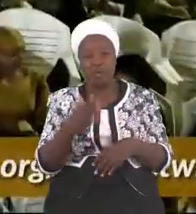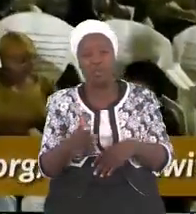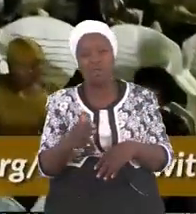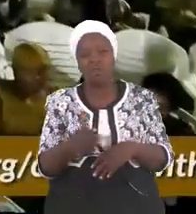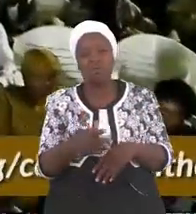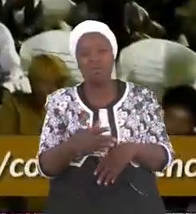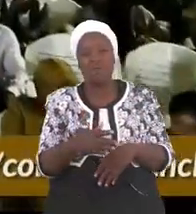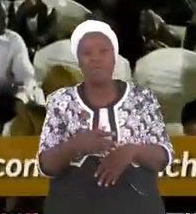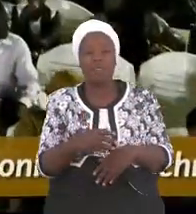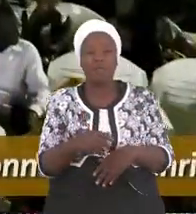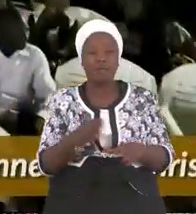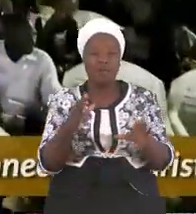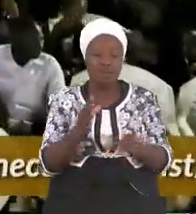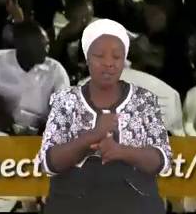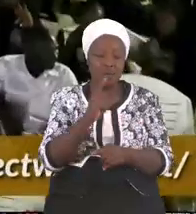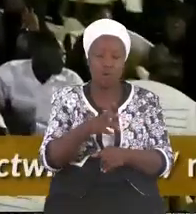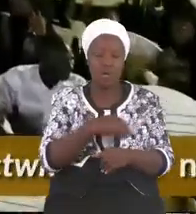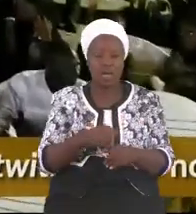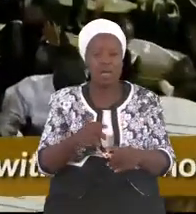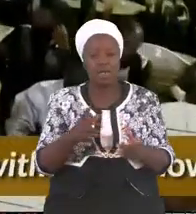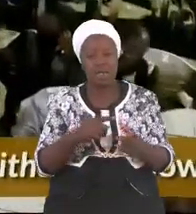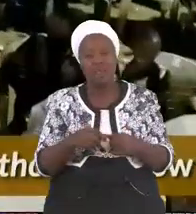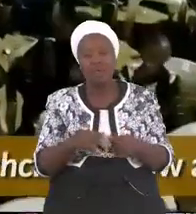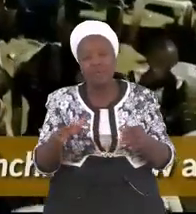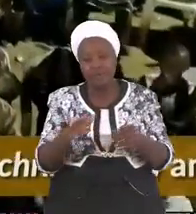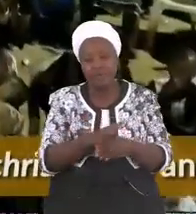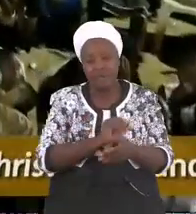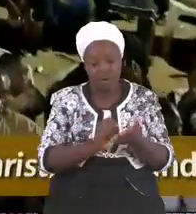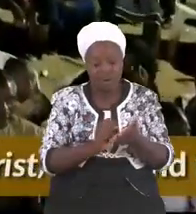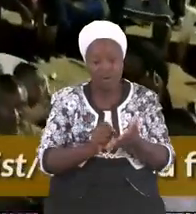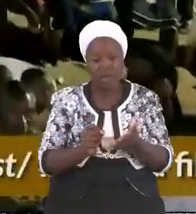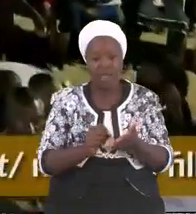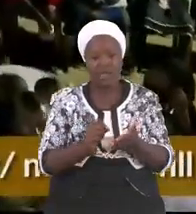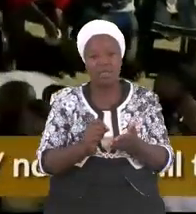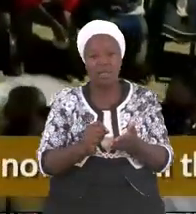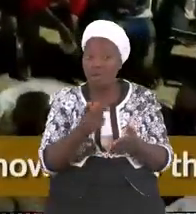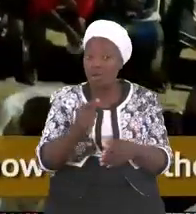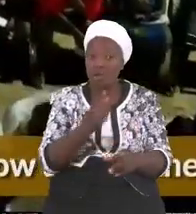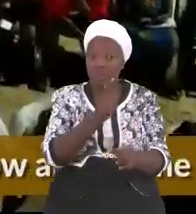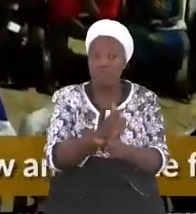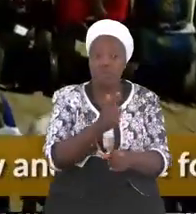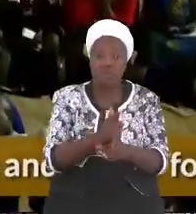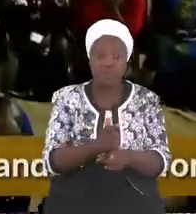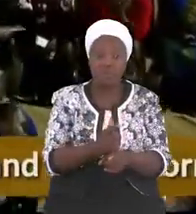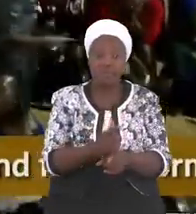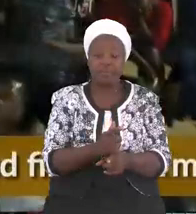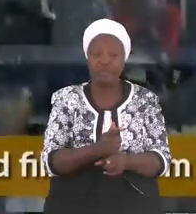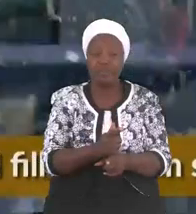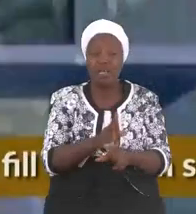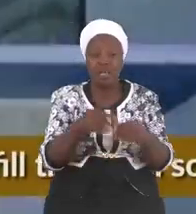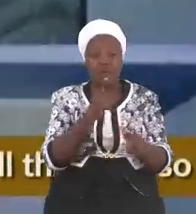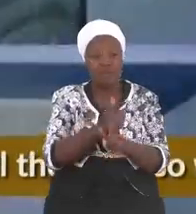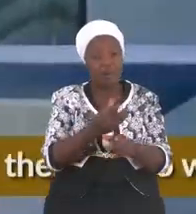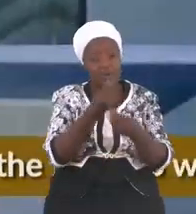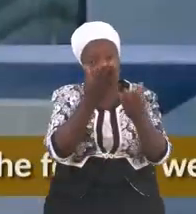Fill it. Fill it correctly. Give proper information there. Write your